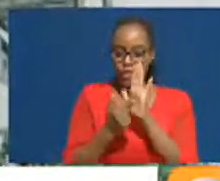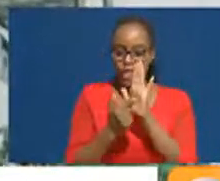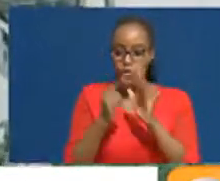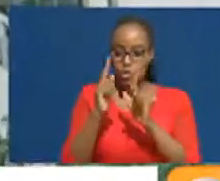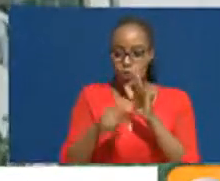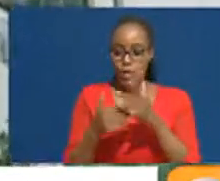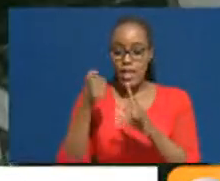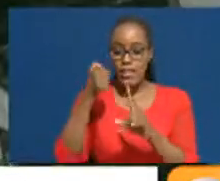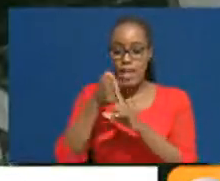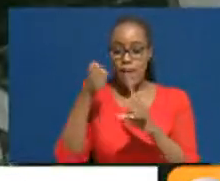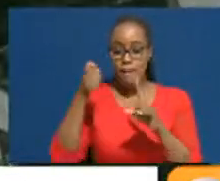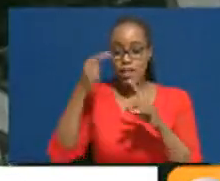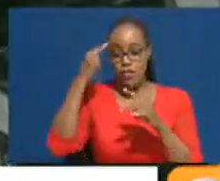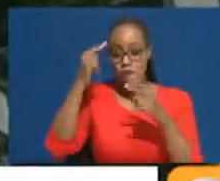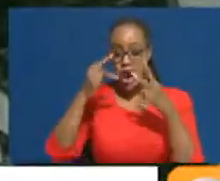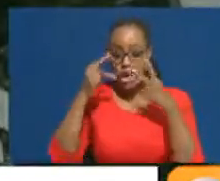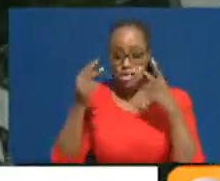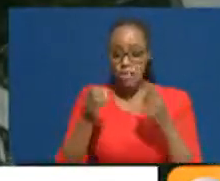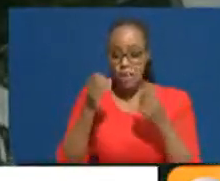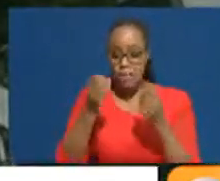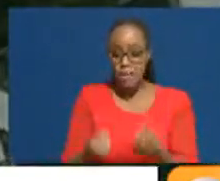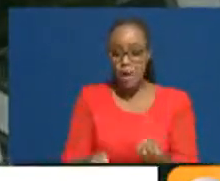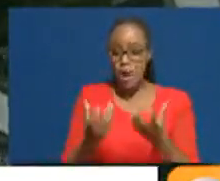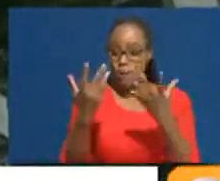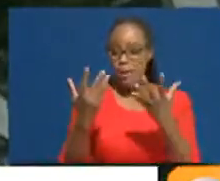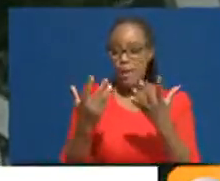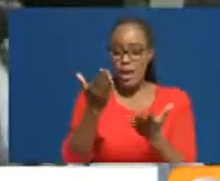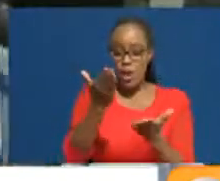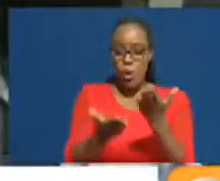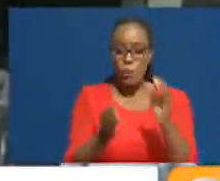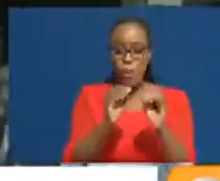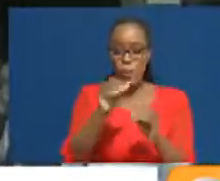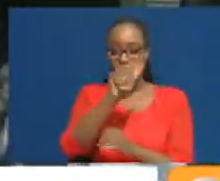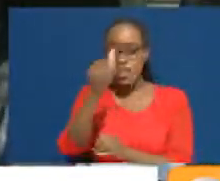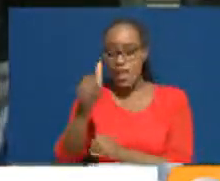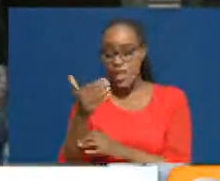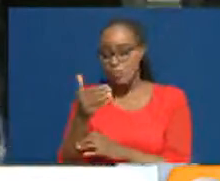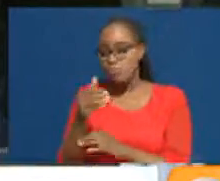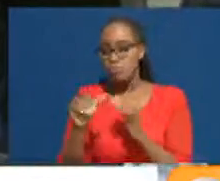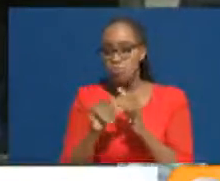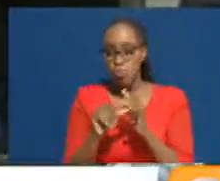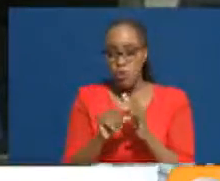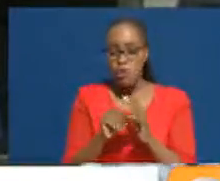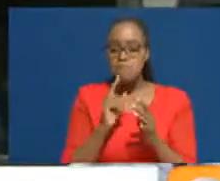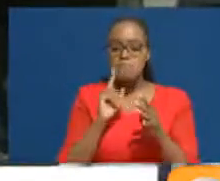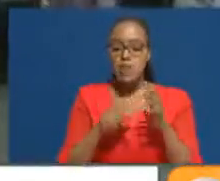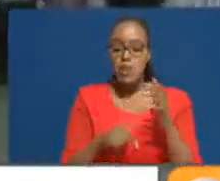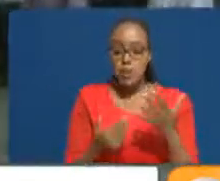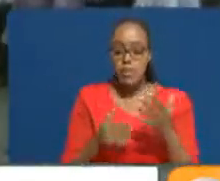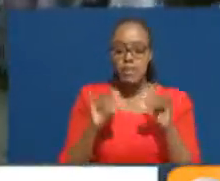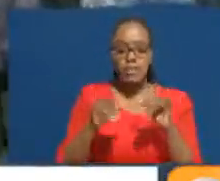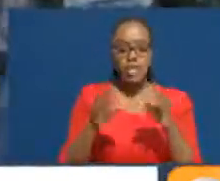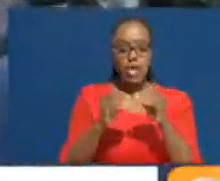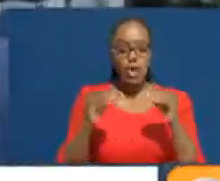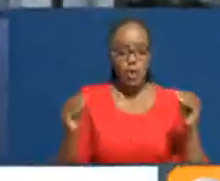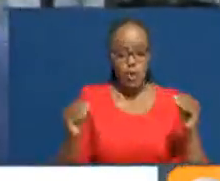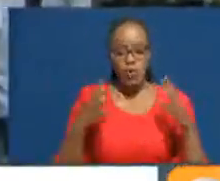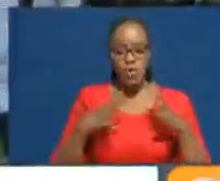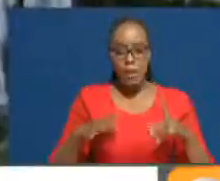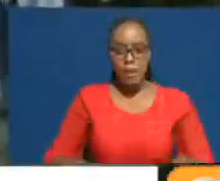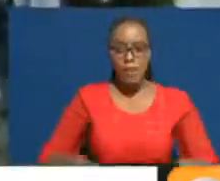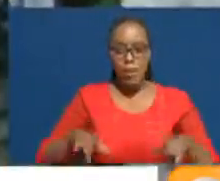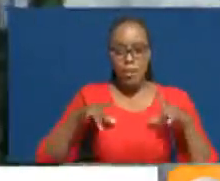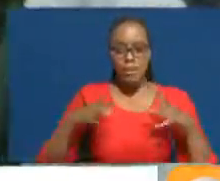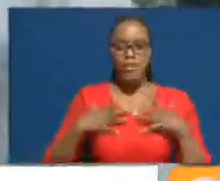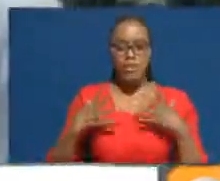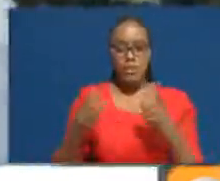that the impact of terror is not comparable to that of other disasters, citing that it takes longer for survivors to